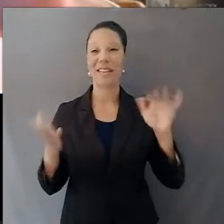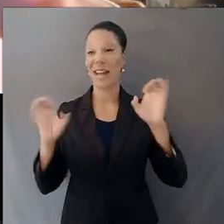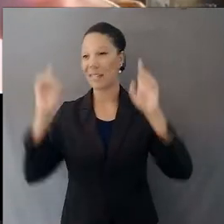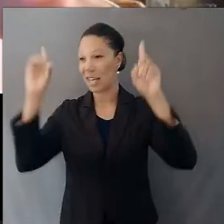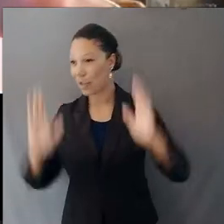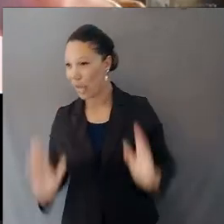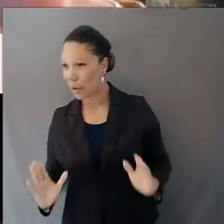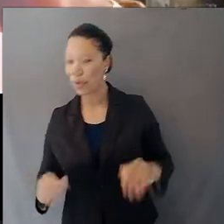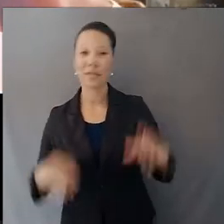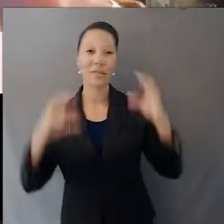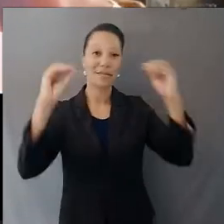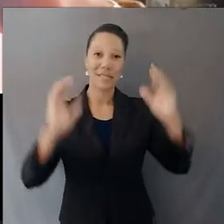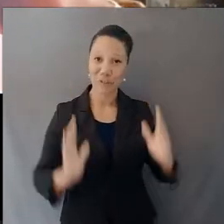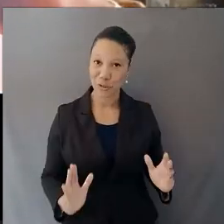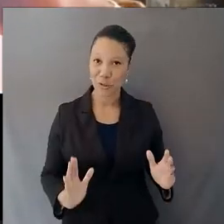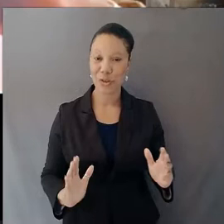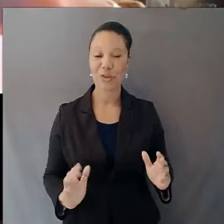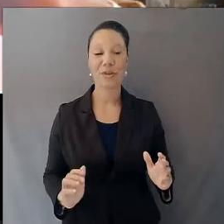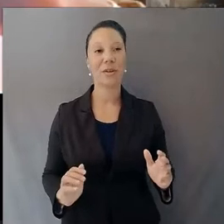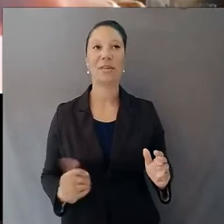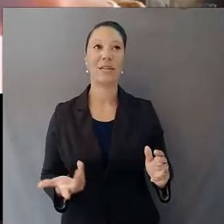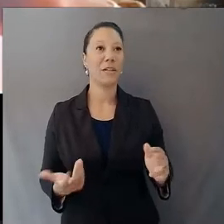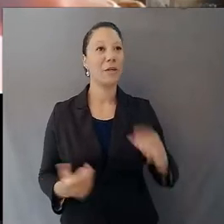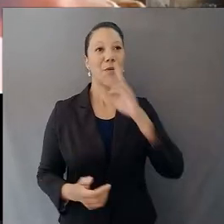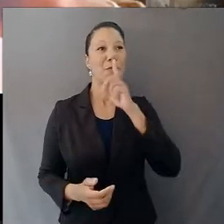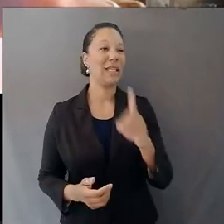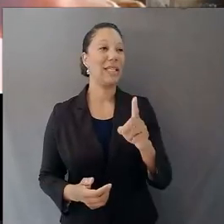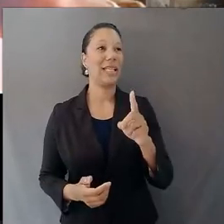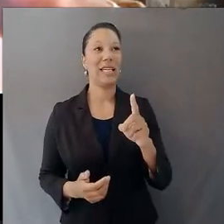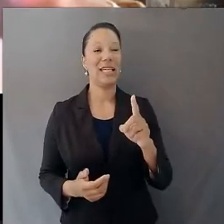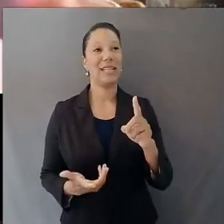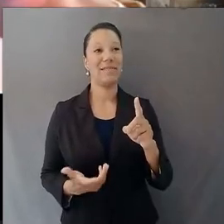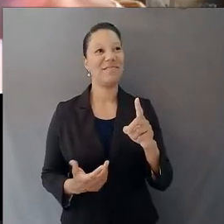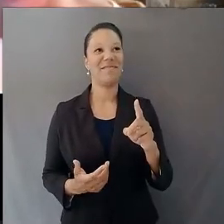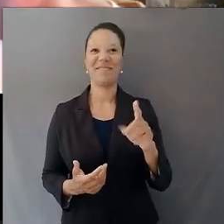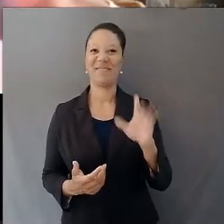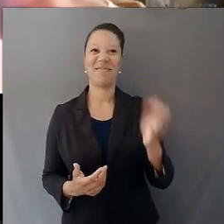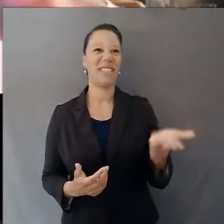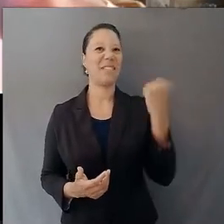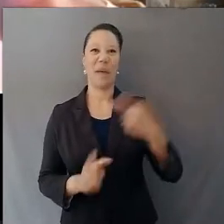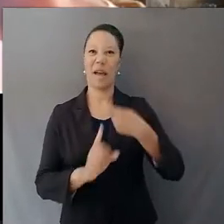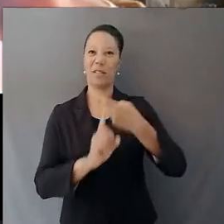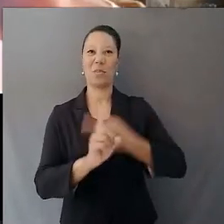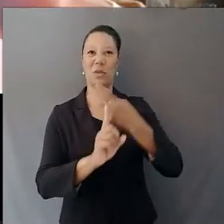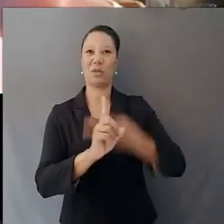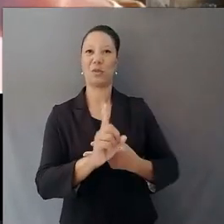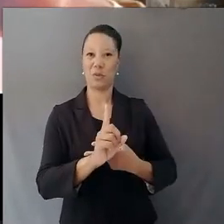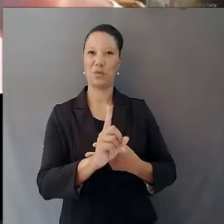is a teacher. It's just been, it's been a long few months here, a couple of